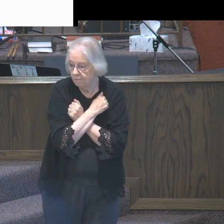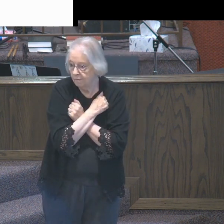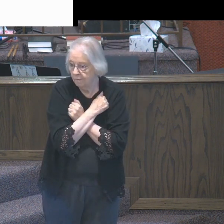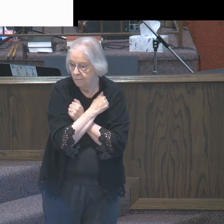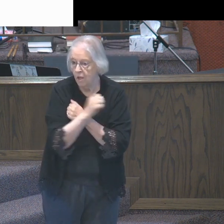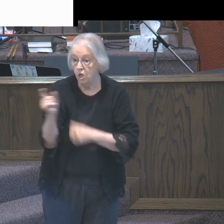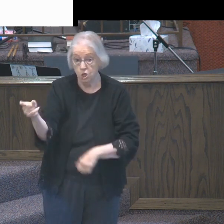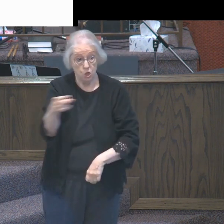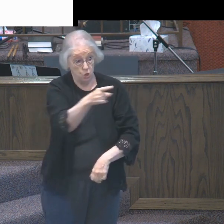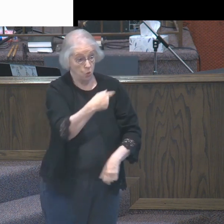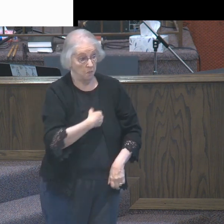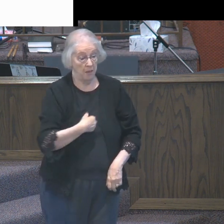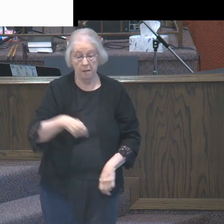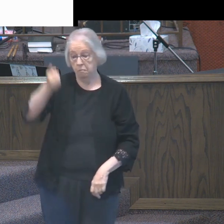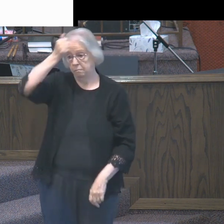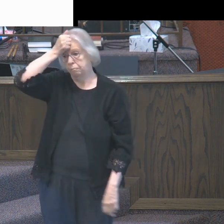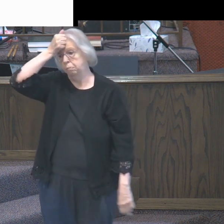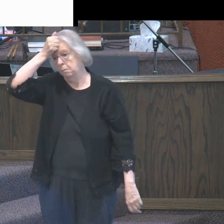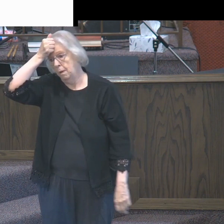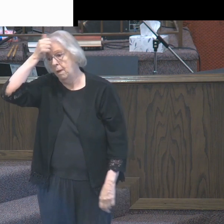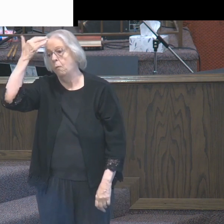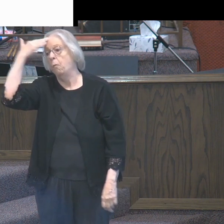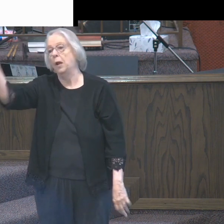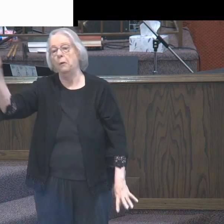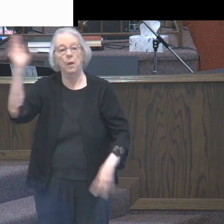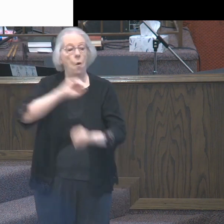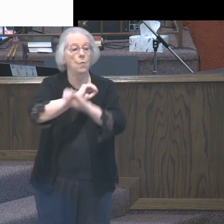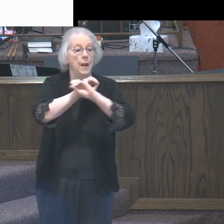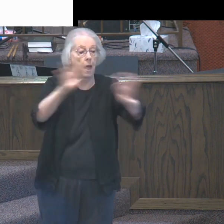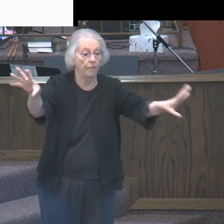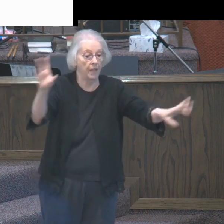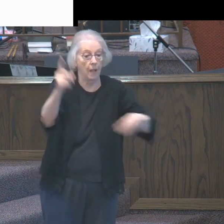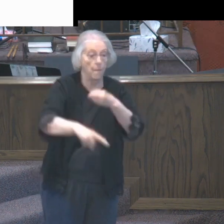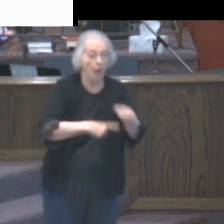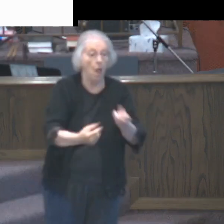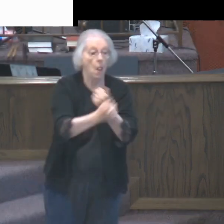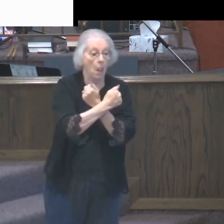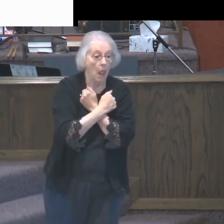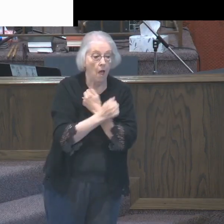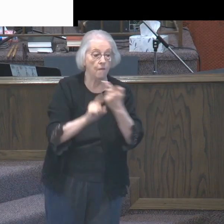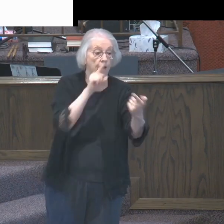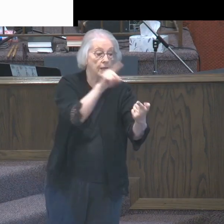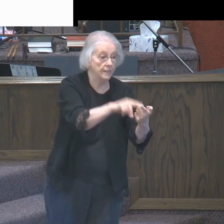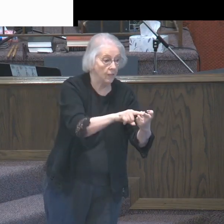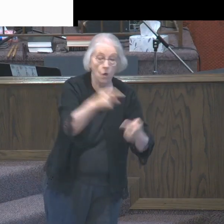love. He is. See, love is not just a characteristic of God.